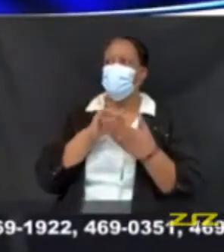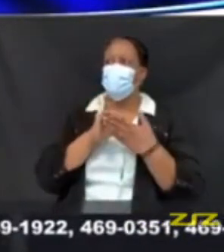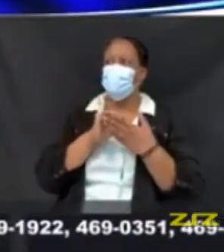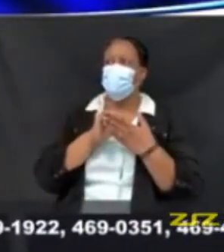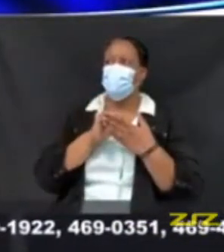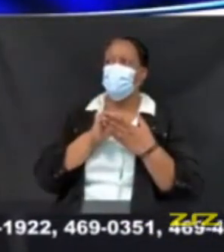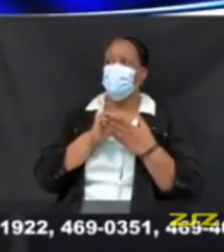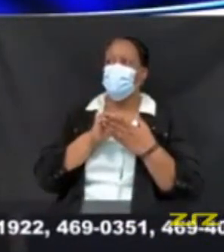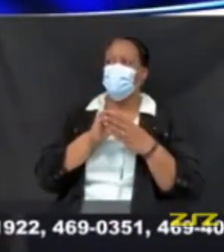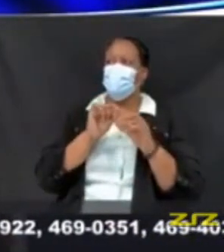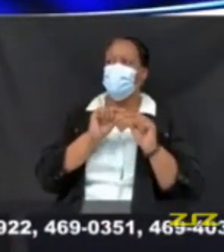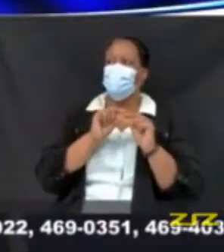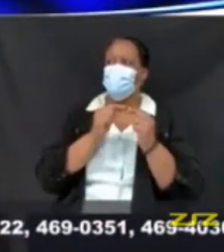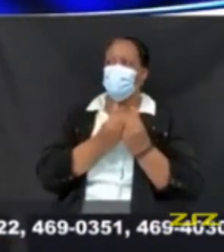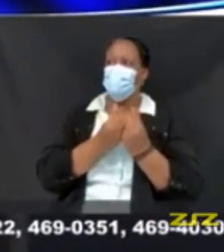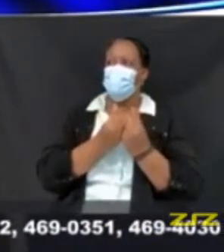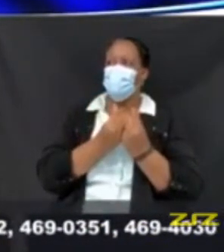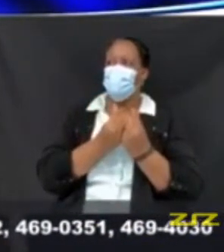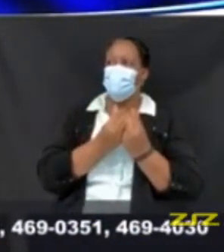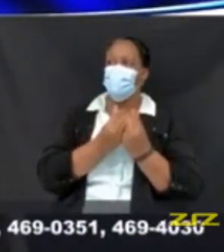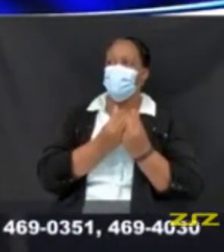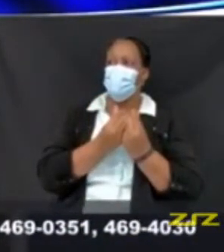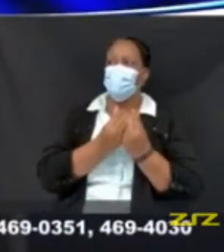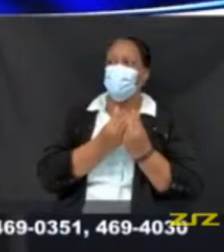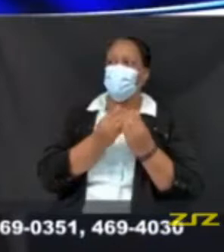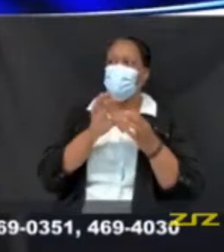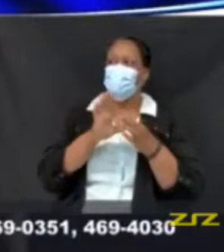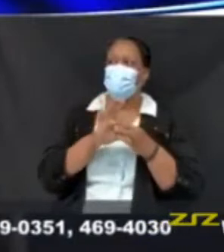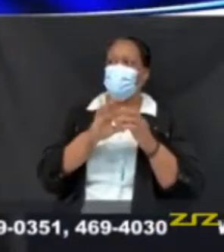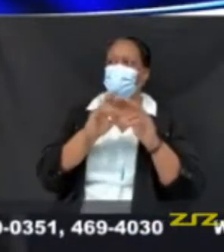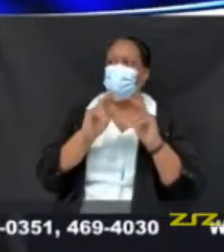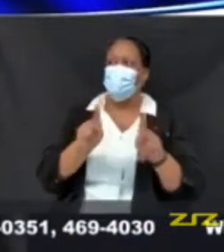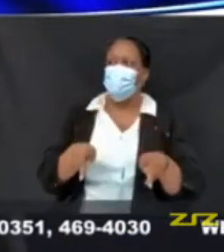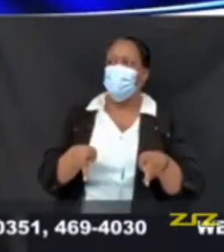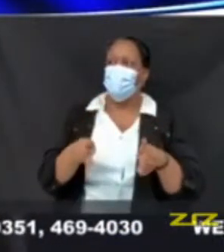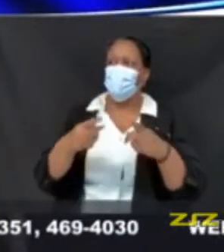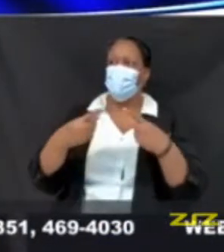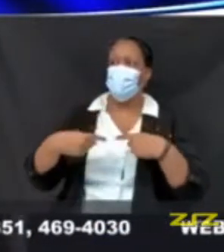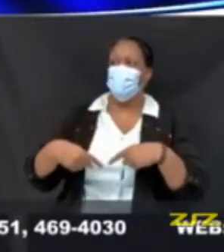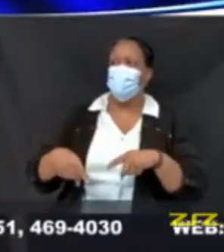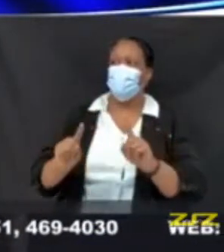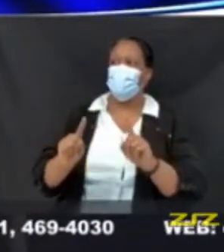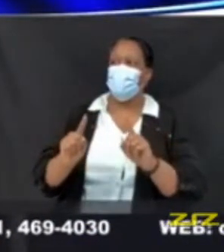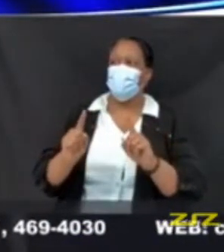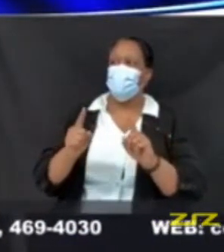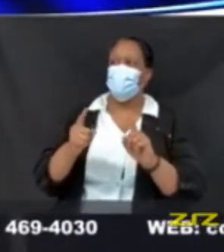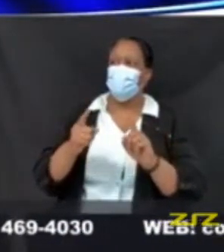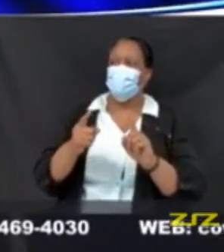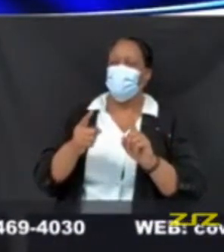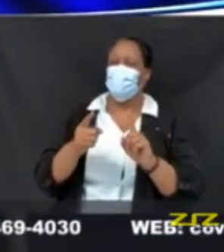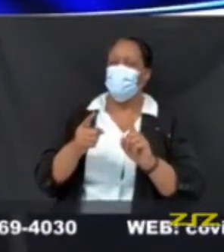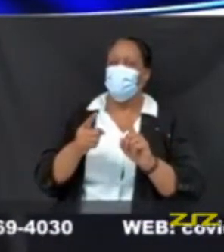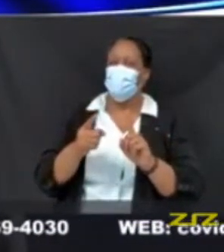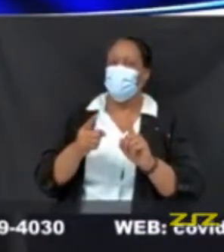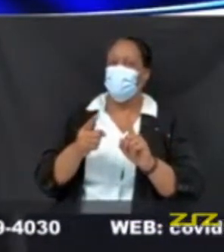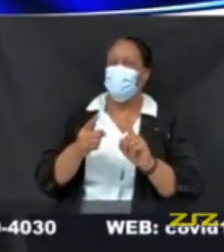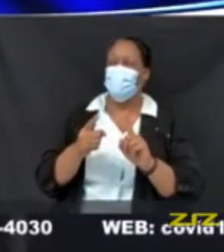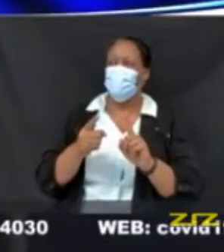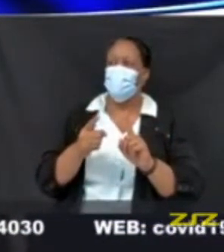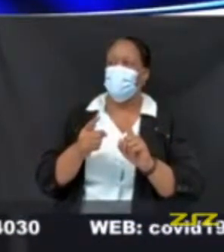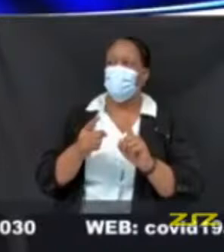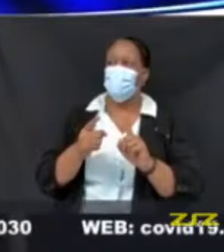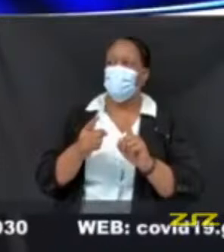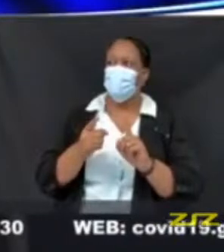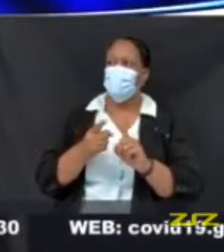of guests broke quarantine in a particular hotel and left the hotel to patronize several beach bars for a couple of hours before returning to